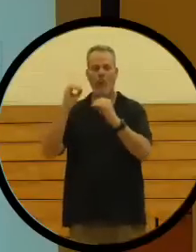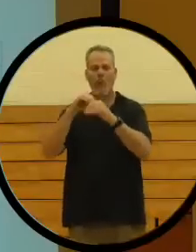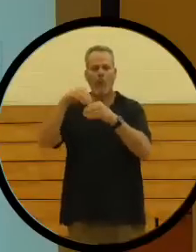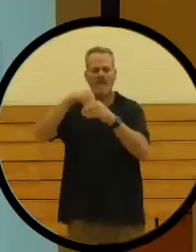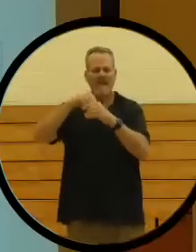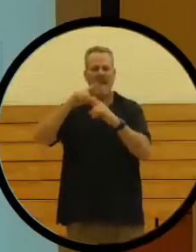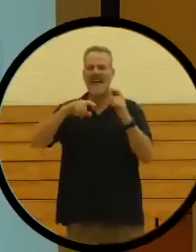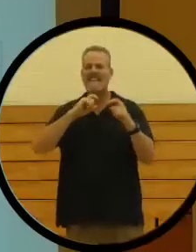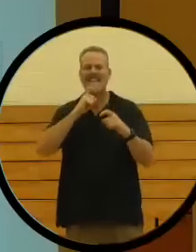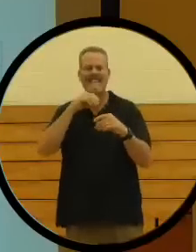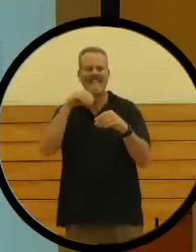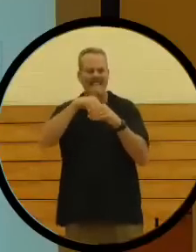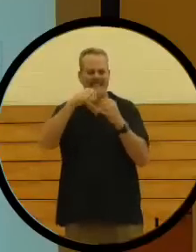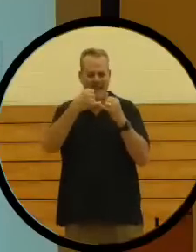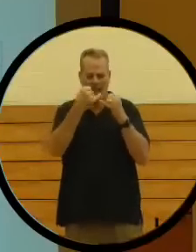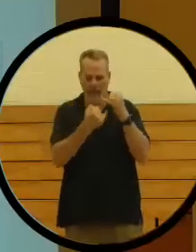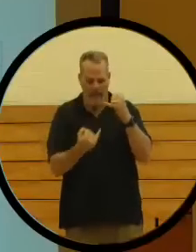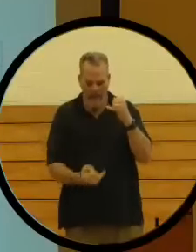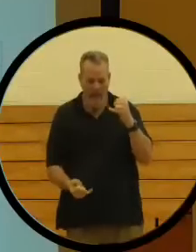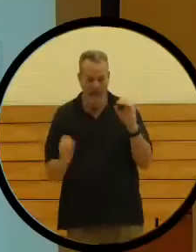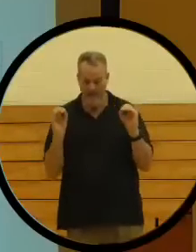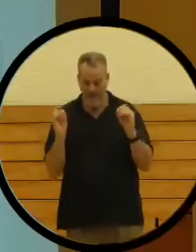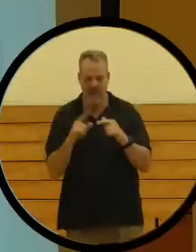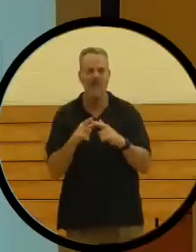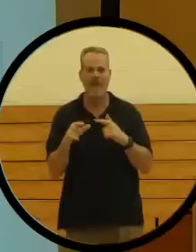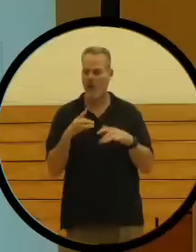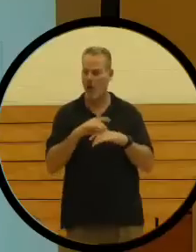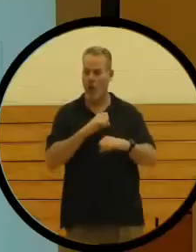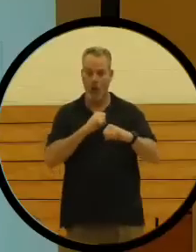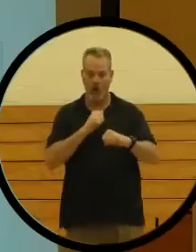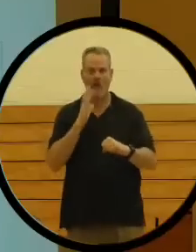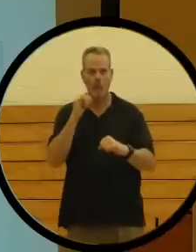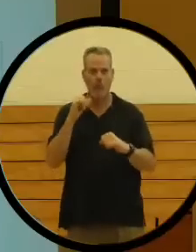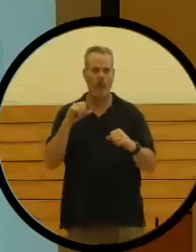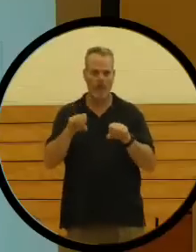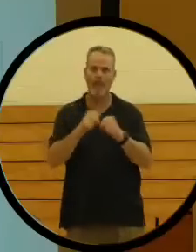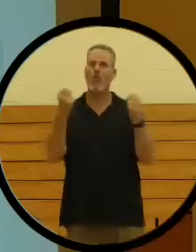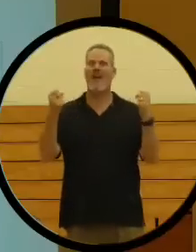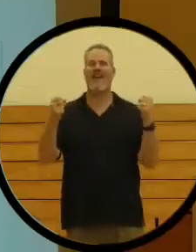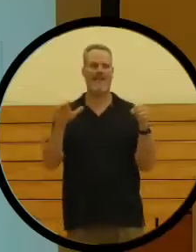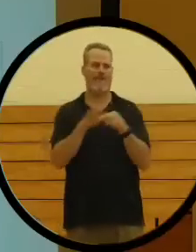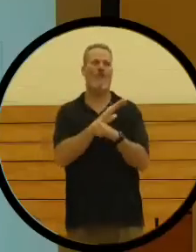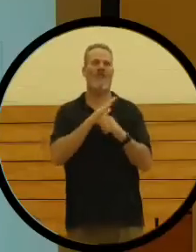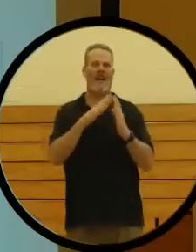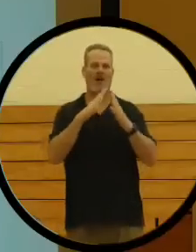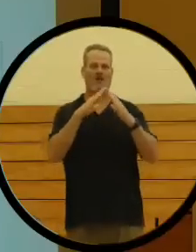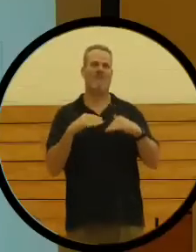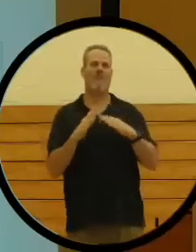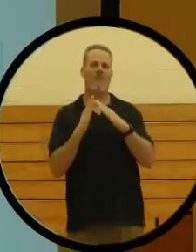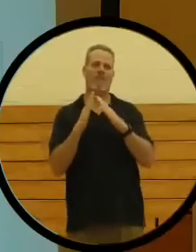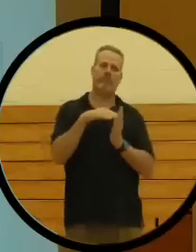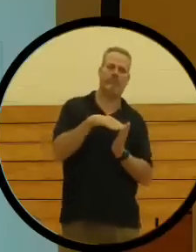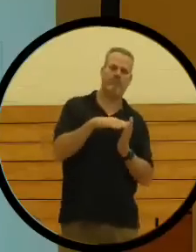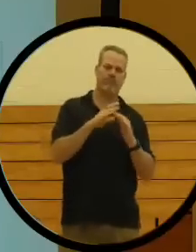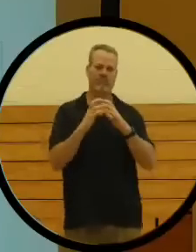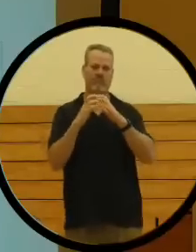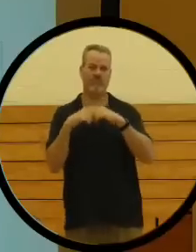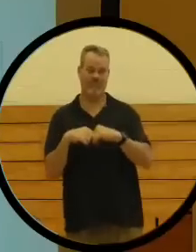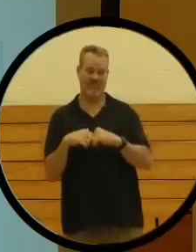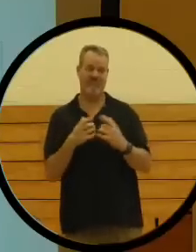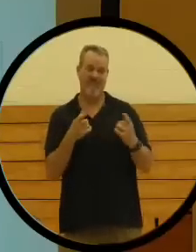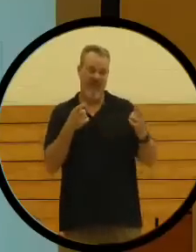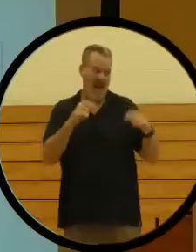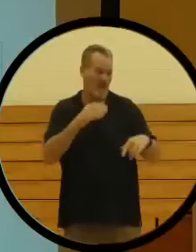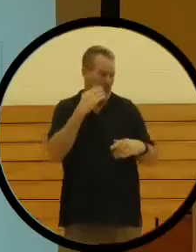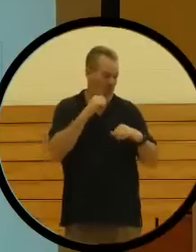no steel that runs down through them or anything like that, earthquakes can shake and break those joints between the cinder blocks or bricks or rocks,